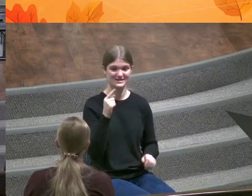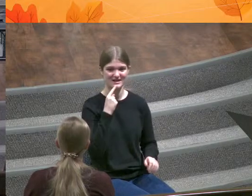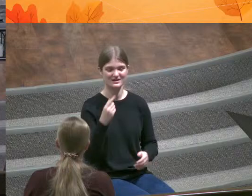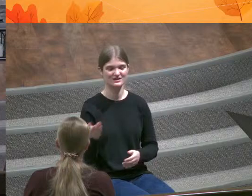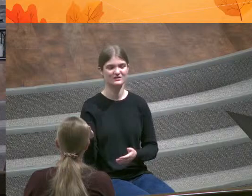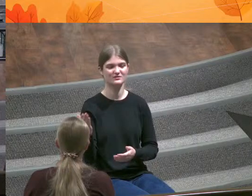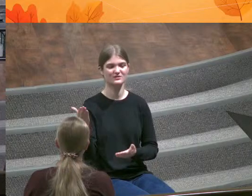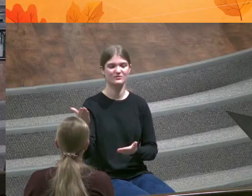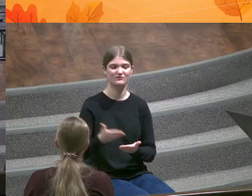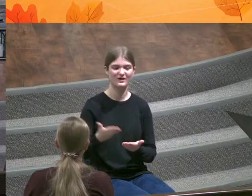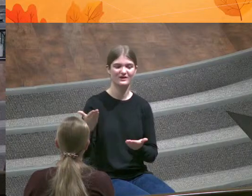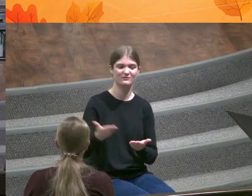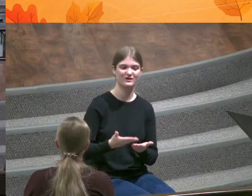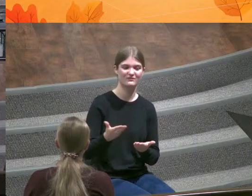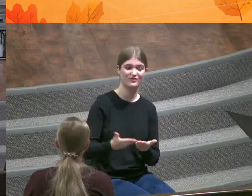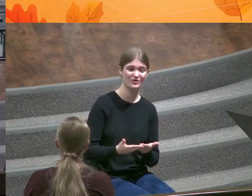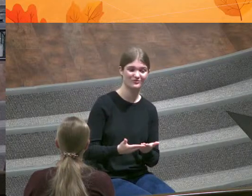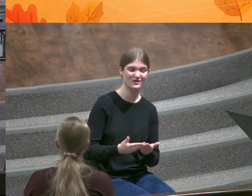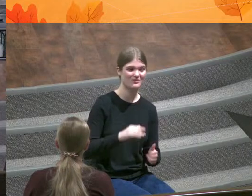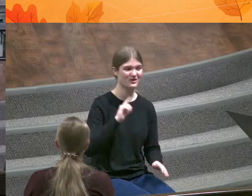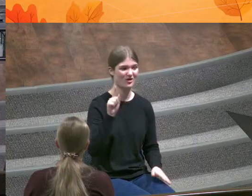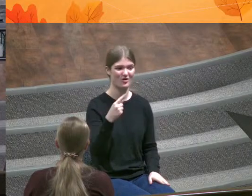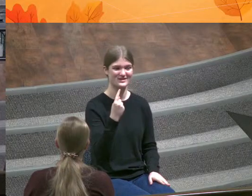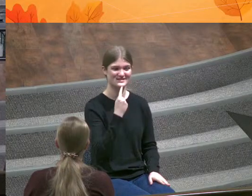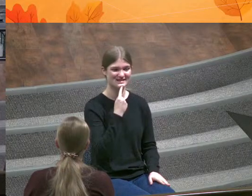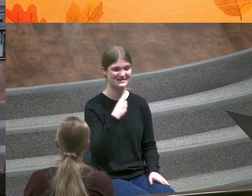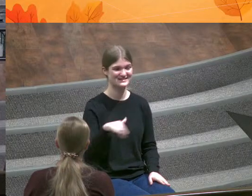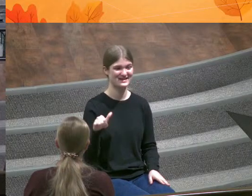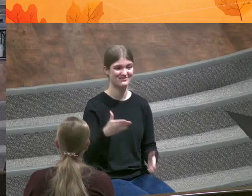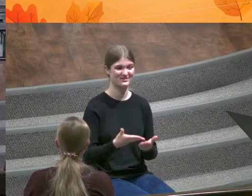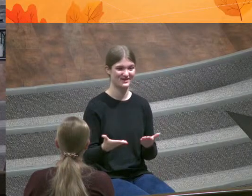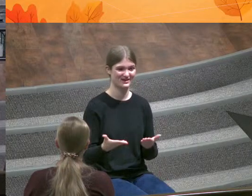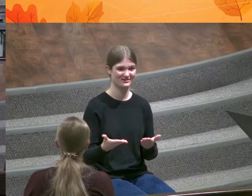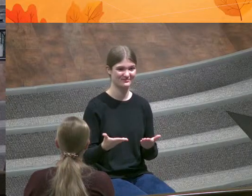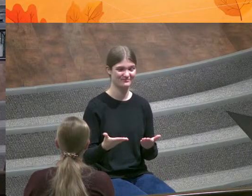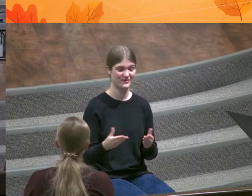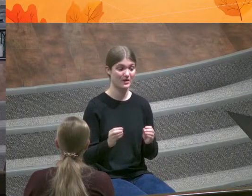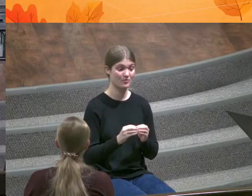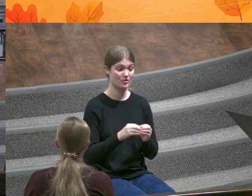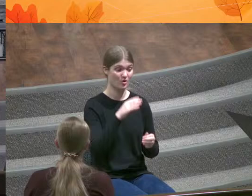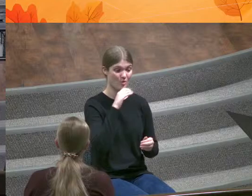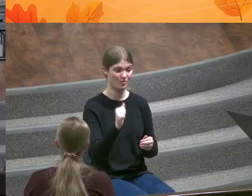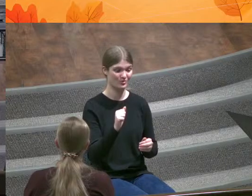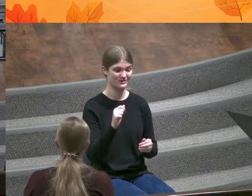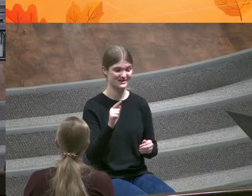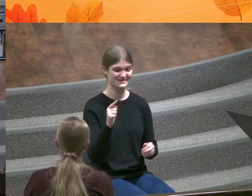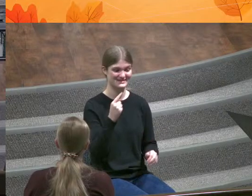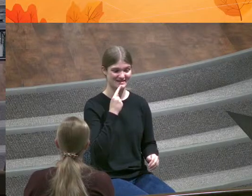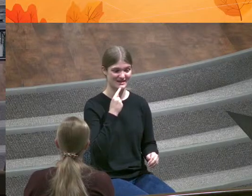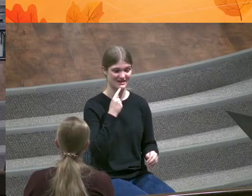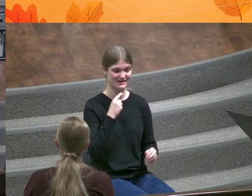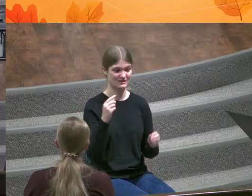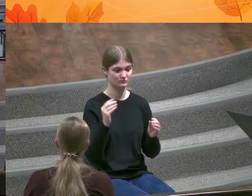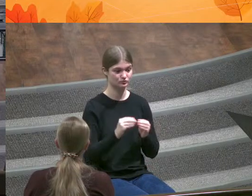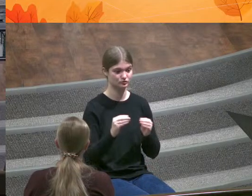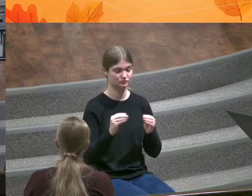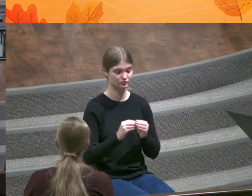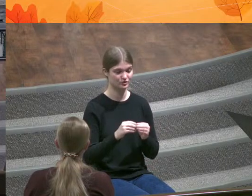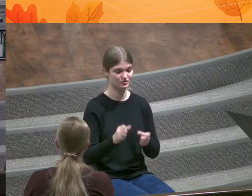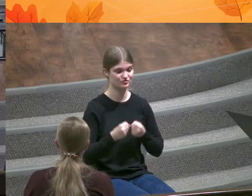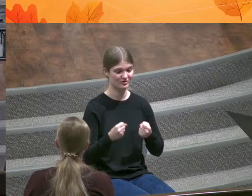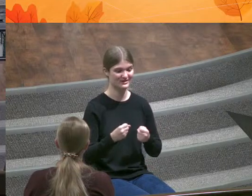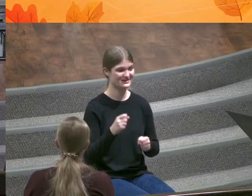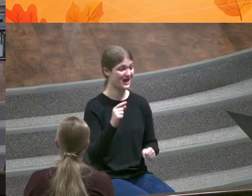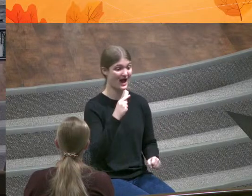him periodically. But he said he always said the same thing. And then he just got a little more emphatic the older he got with it. I'm not coming down